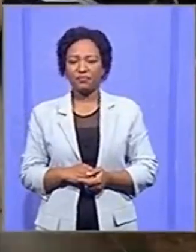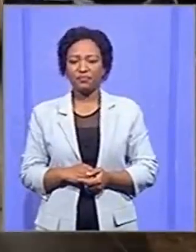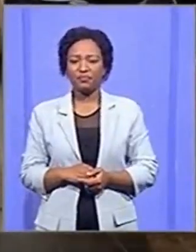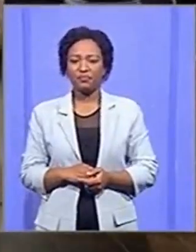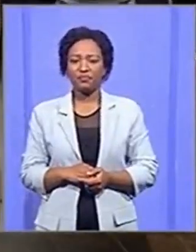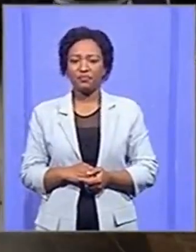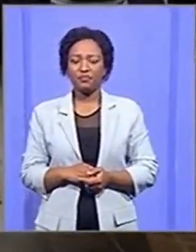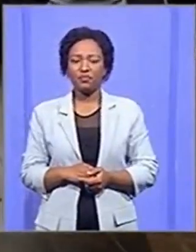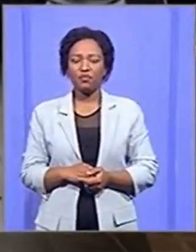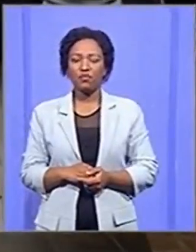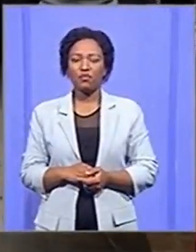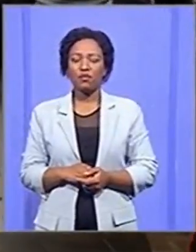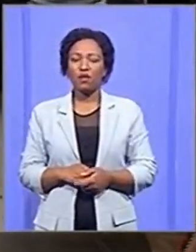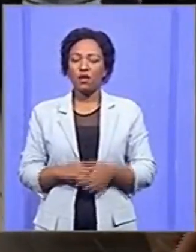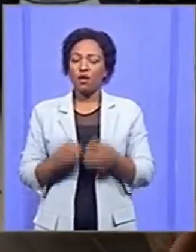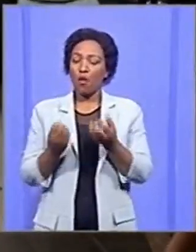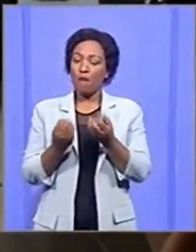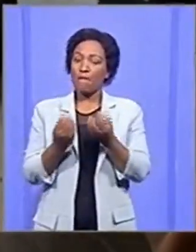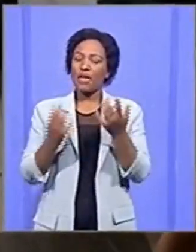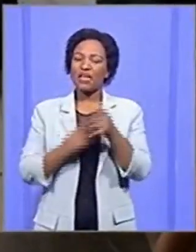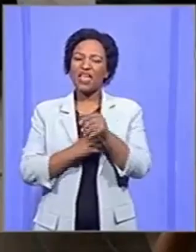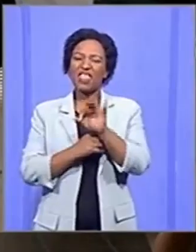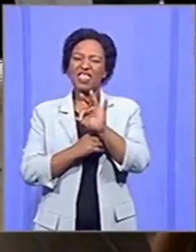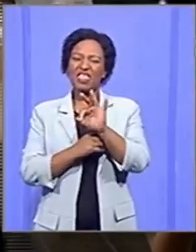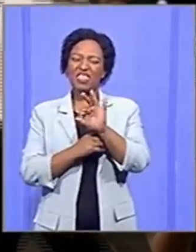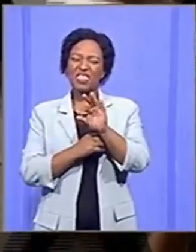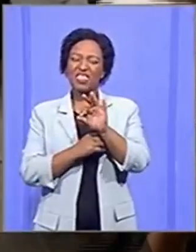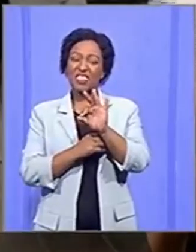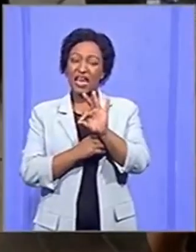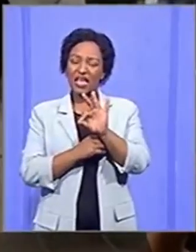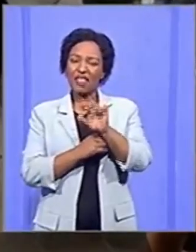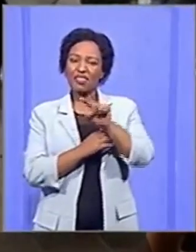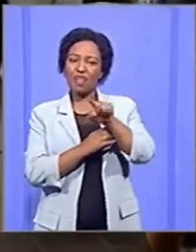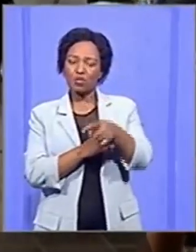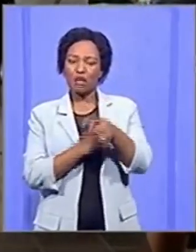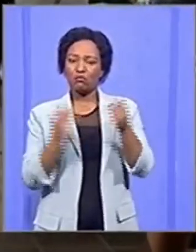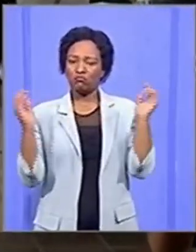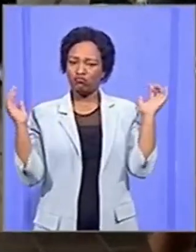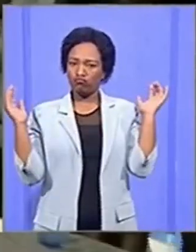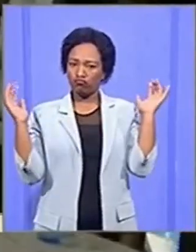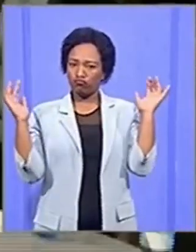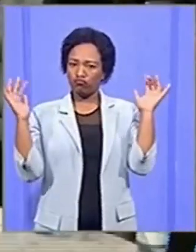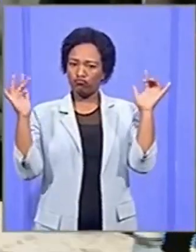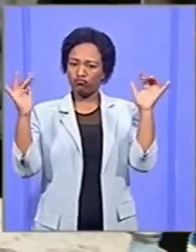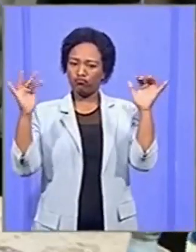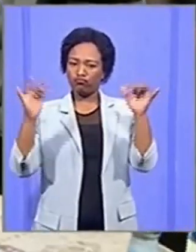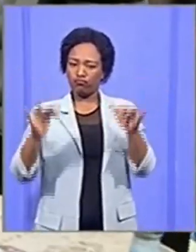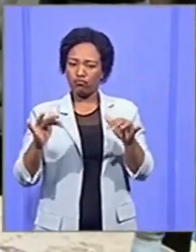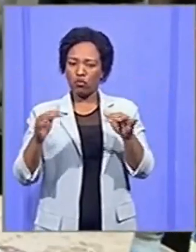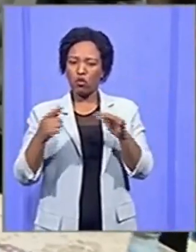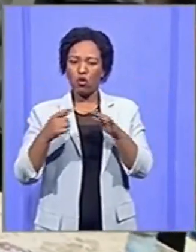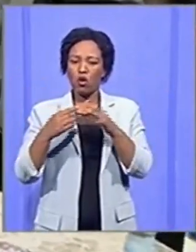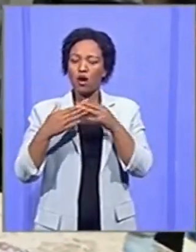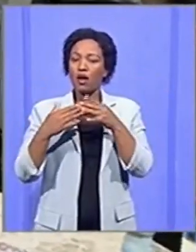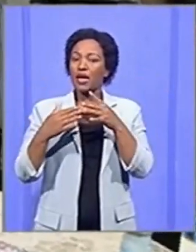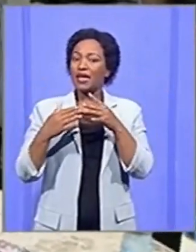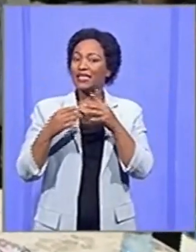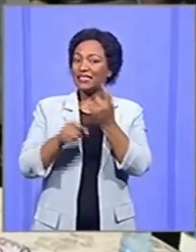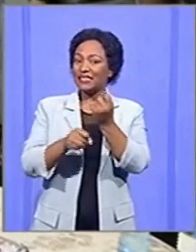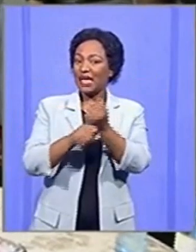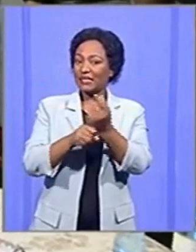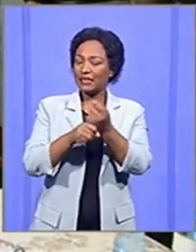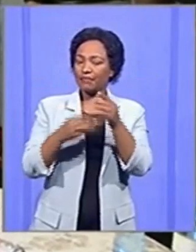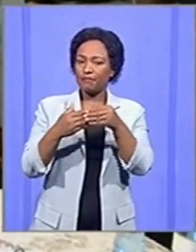Dikemedi tša go feta magolo tharo go tšwa diprofenseng ka moka tše senyane go bala boetapele bja ditekisi baemedi ba mmušo ditsebi